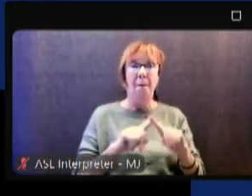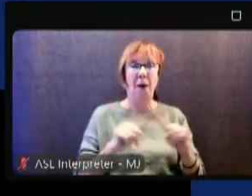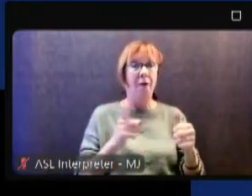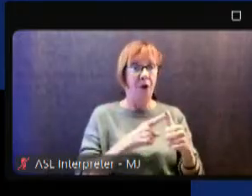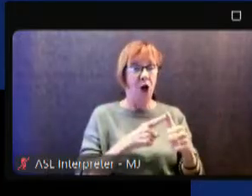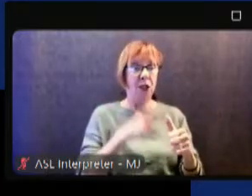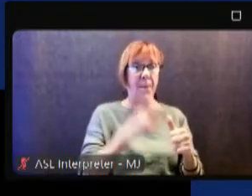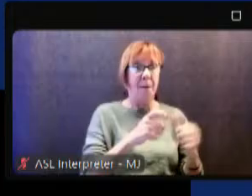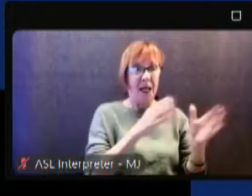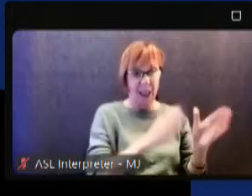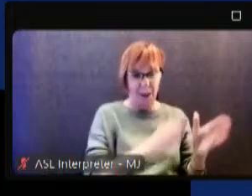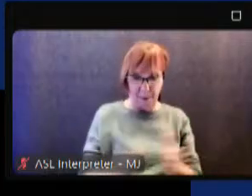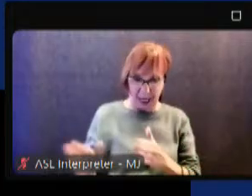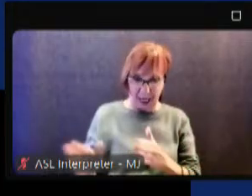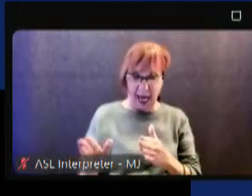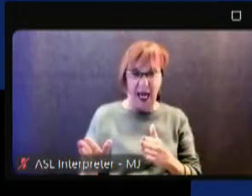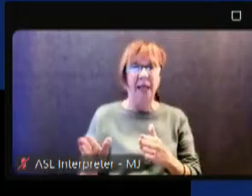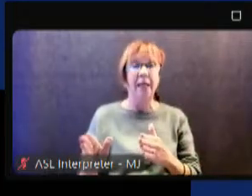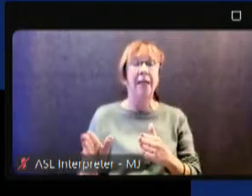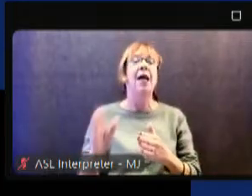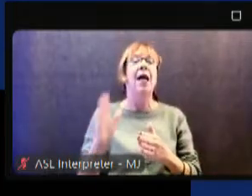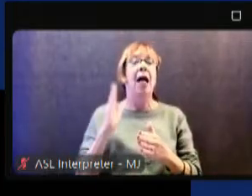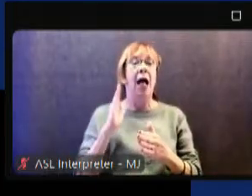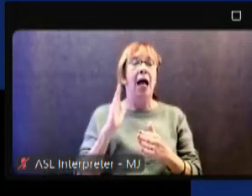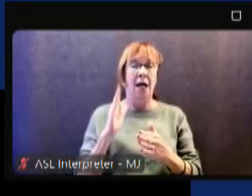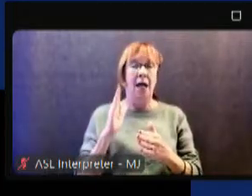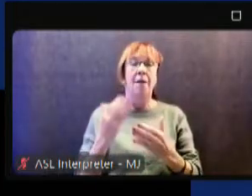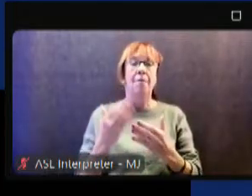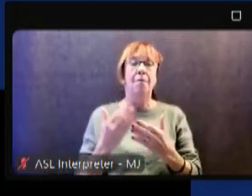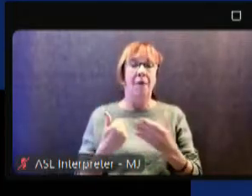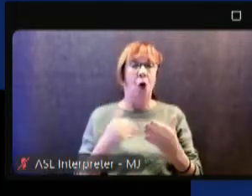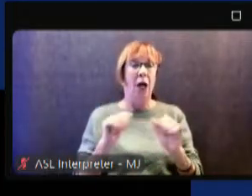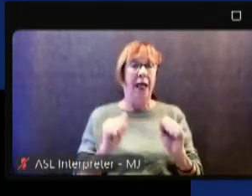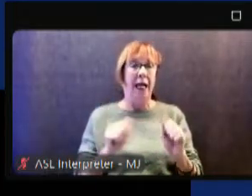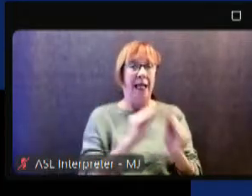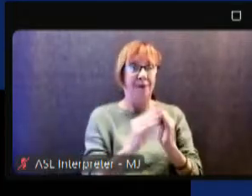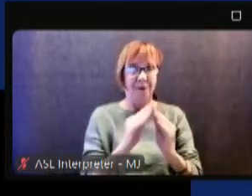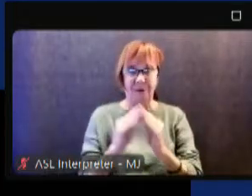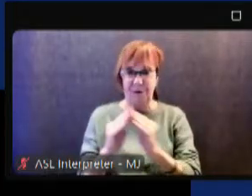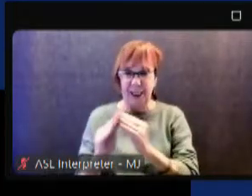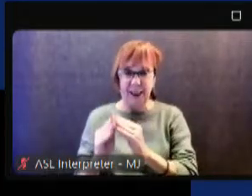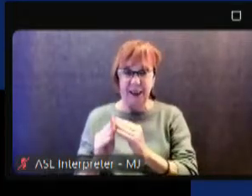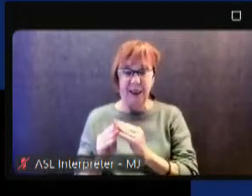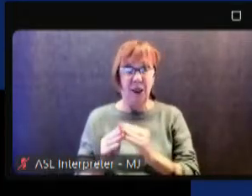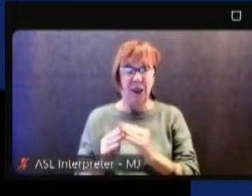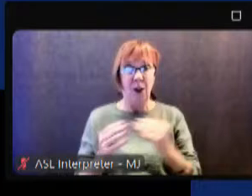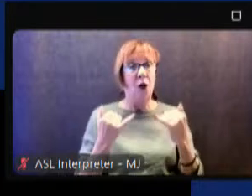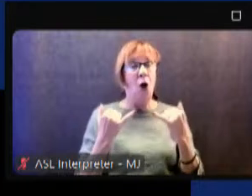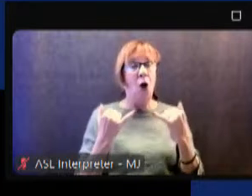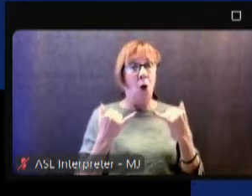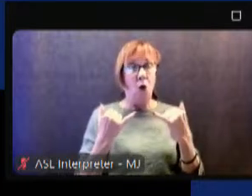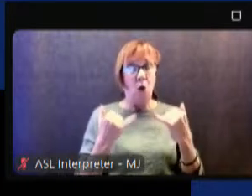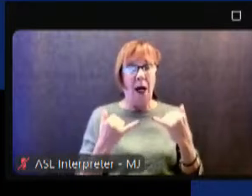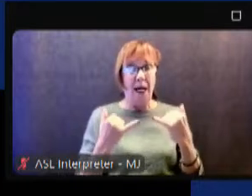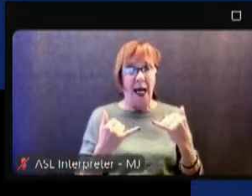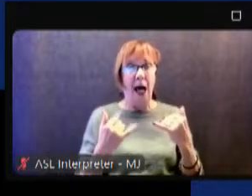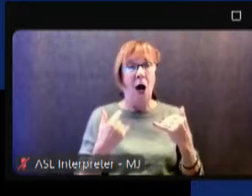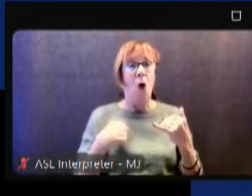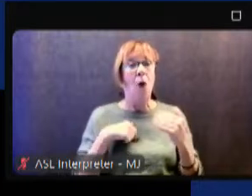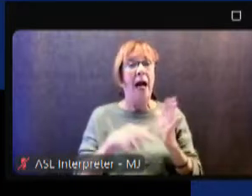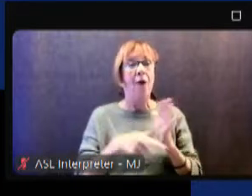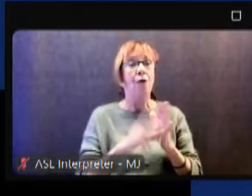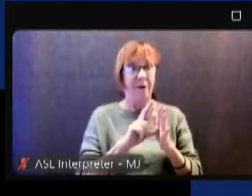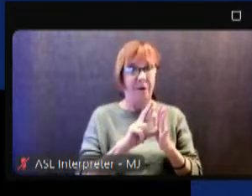the roadways, curbs, and gutters to be repaired or built. In the meantime, all roadways have been reviewed and are safe for